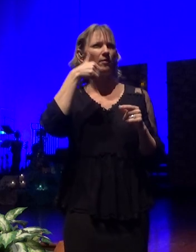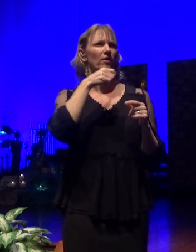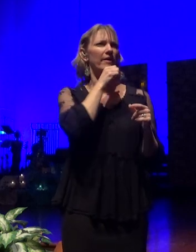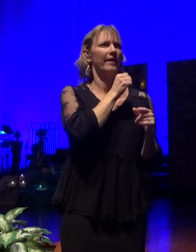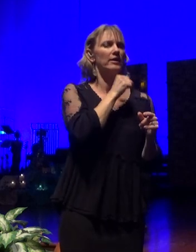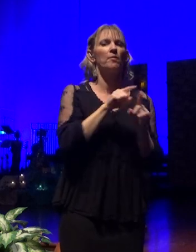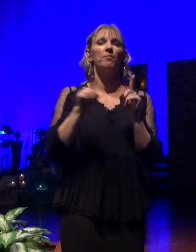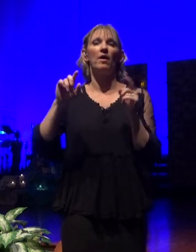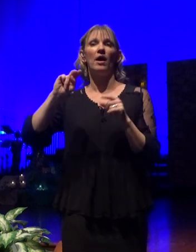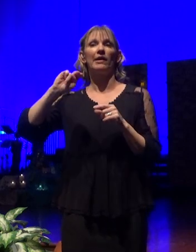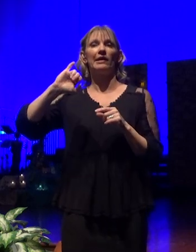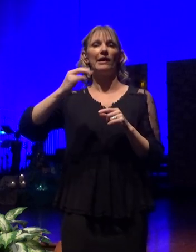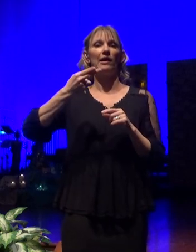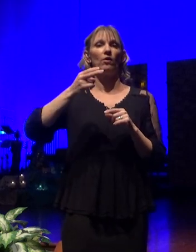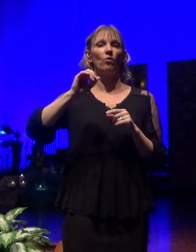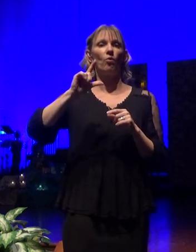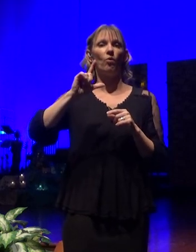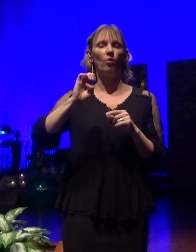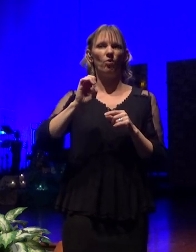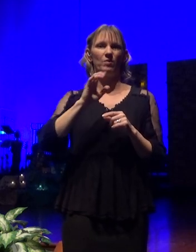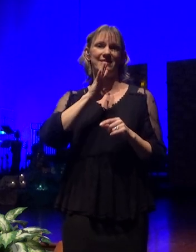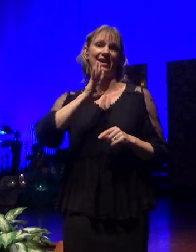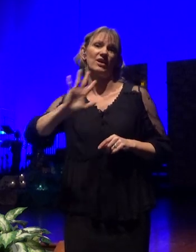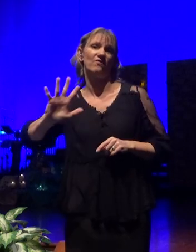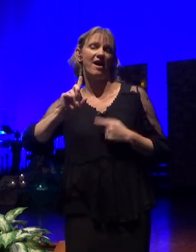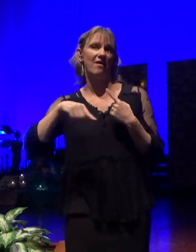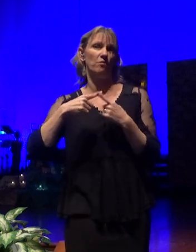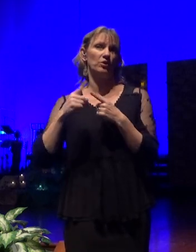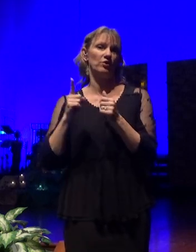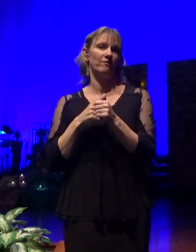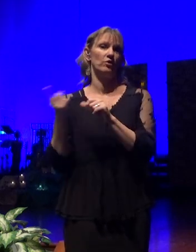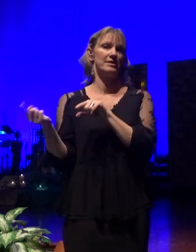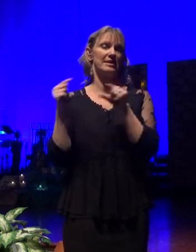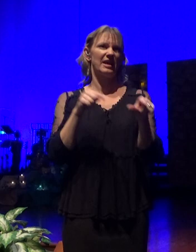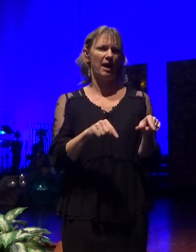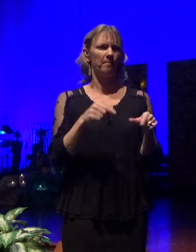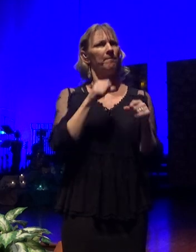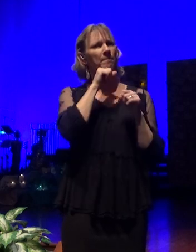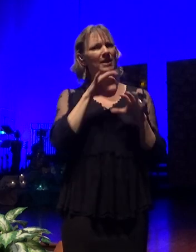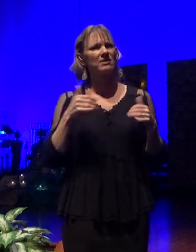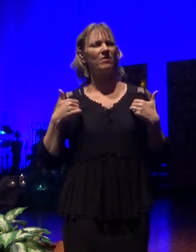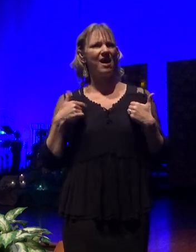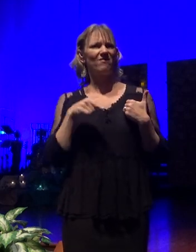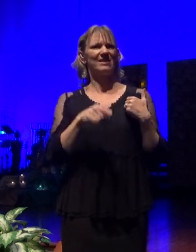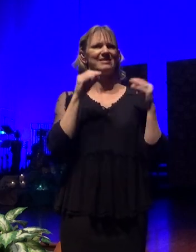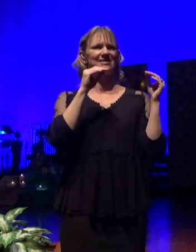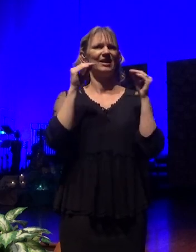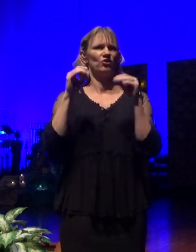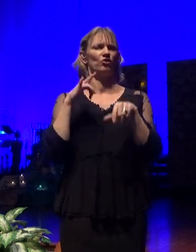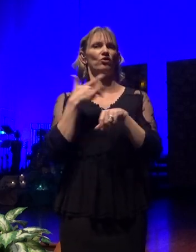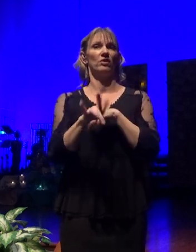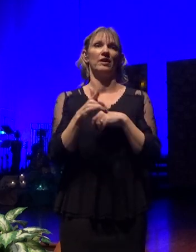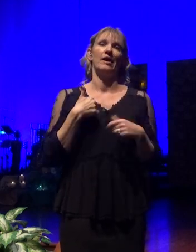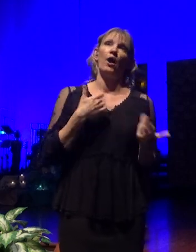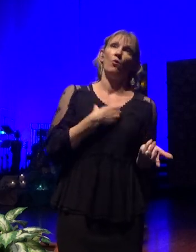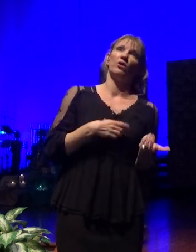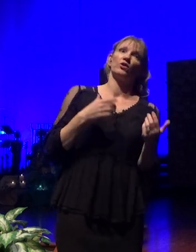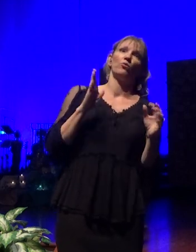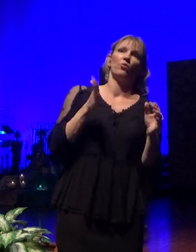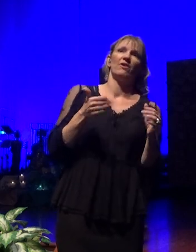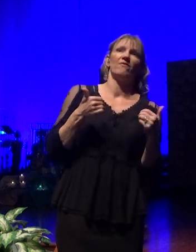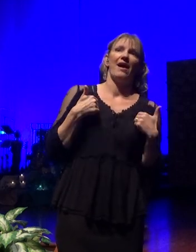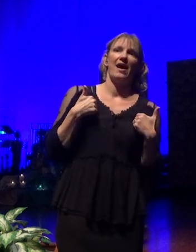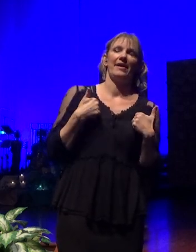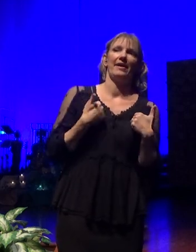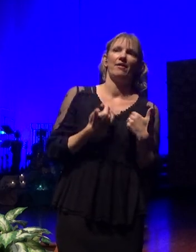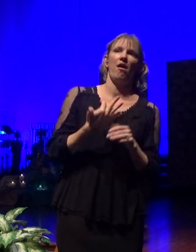she first came here. What a blessing to have this teaching so early. And many of us say, I wish I would have had it earlier. Well, we've got it now. We've